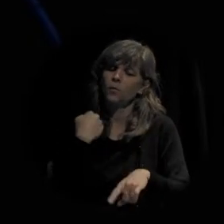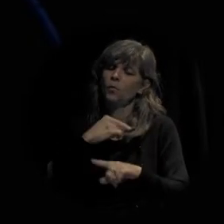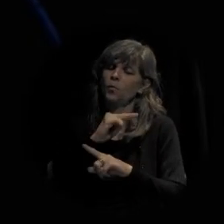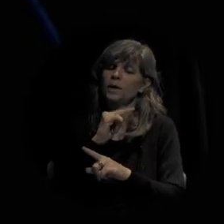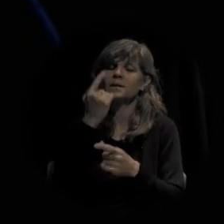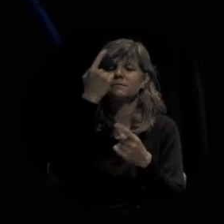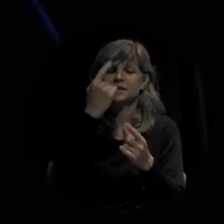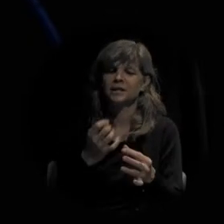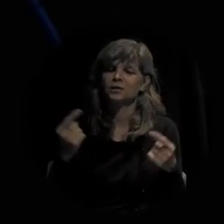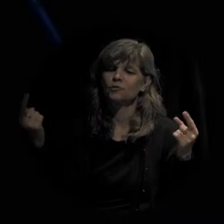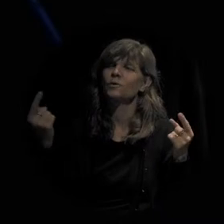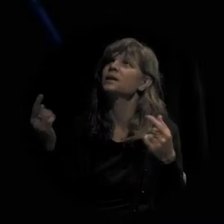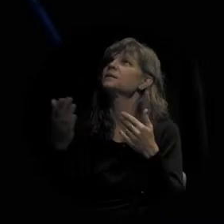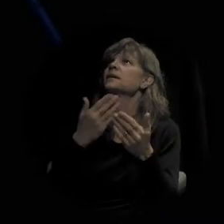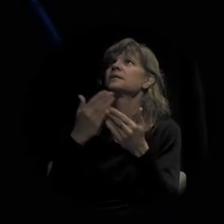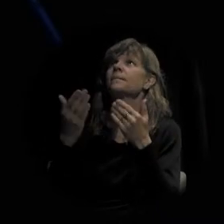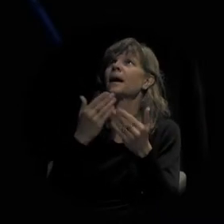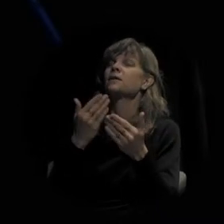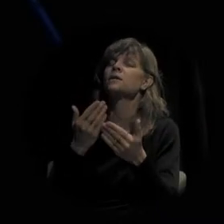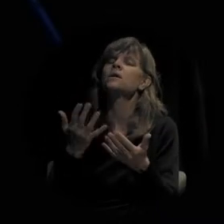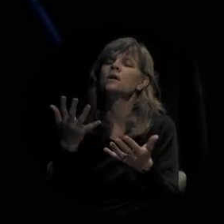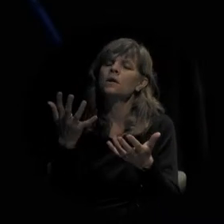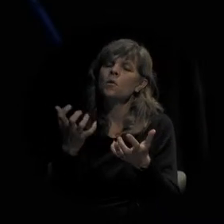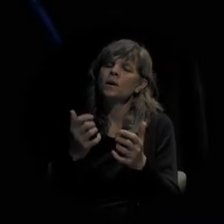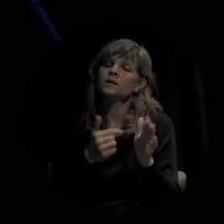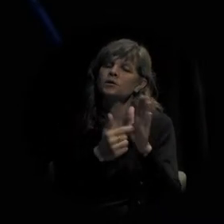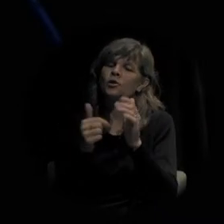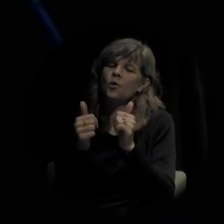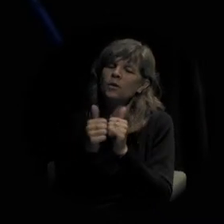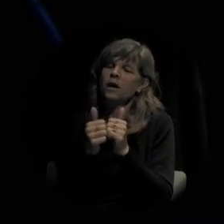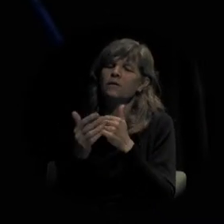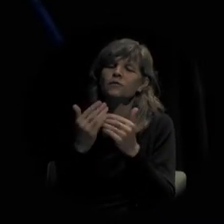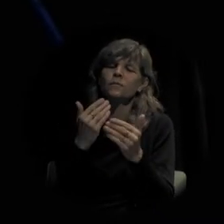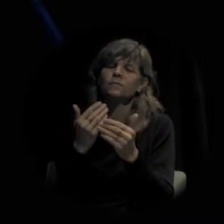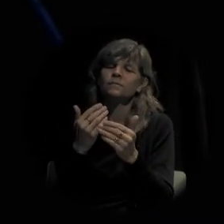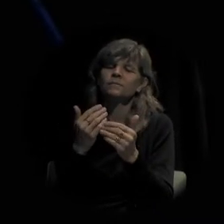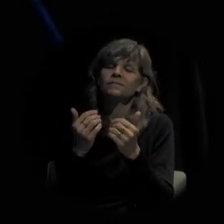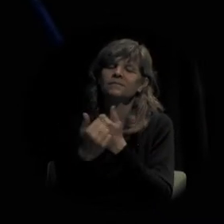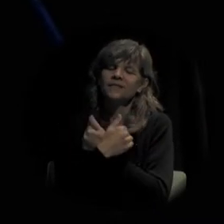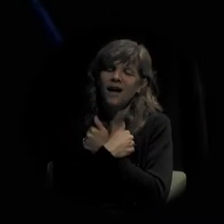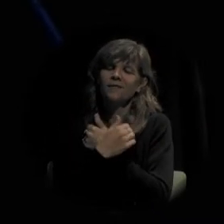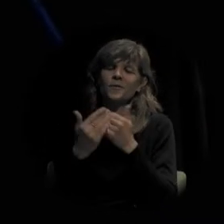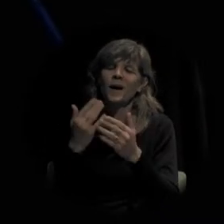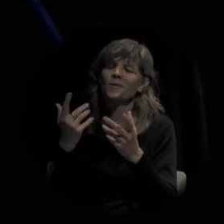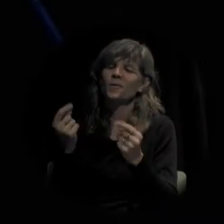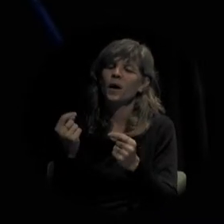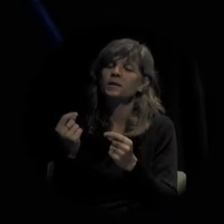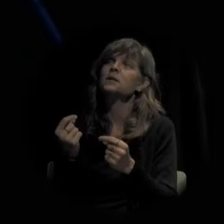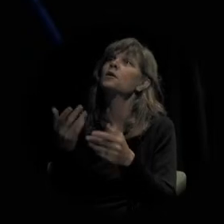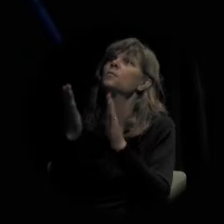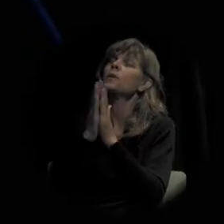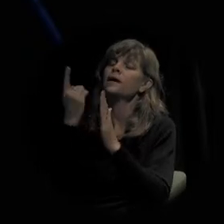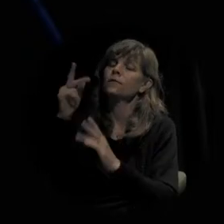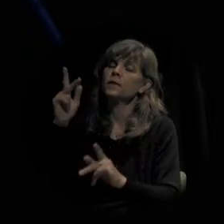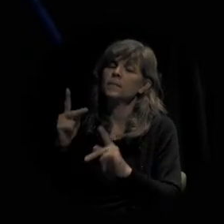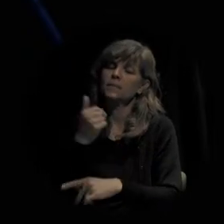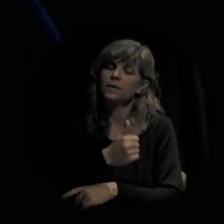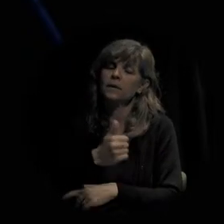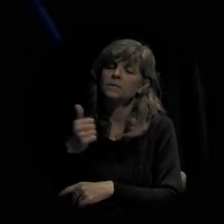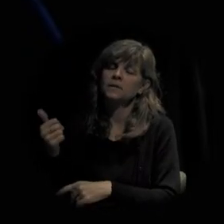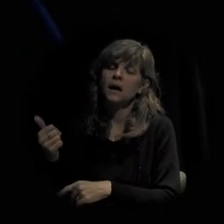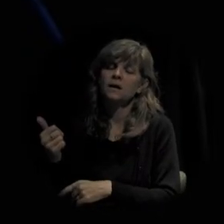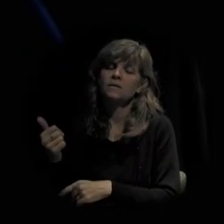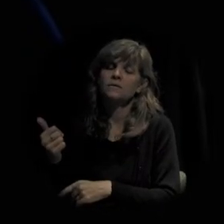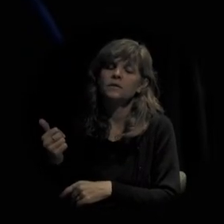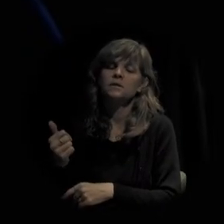not in disdain. We pray for our world that desperately needs you, Jesus. We lift up the less fortunate, the